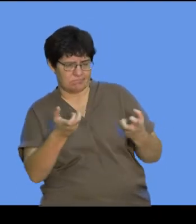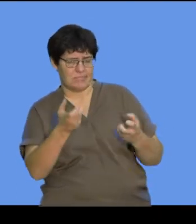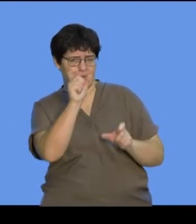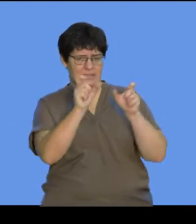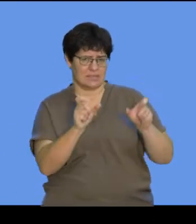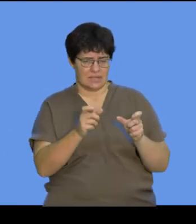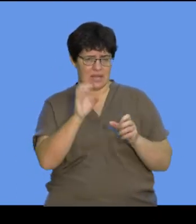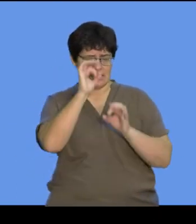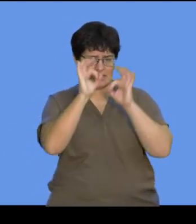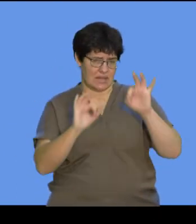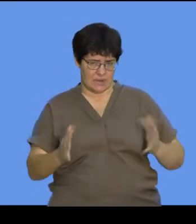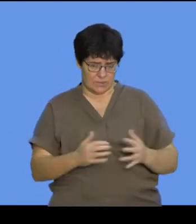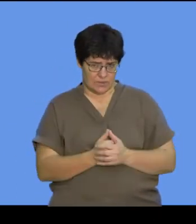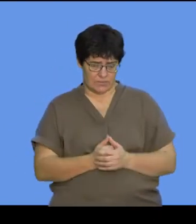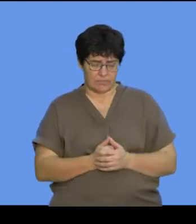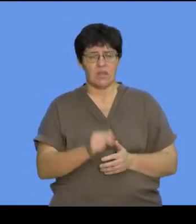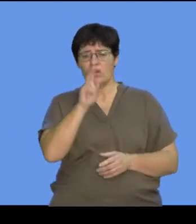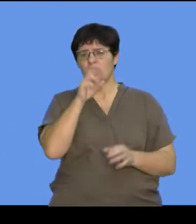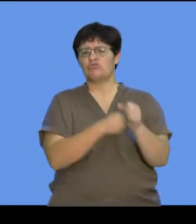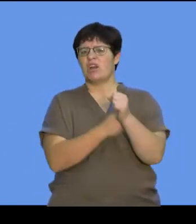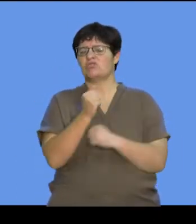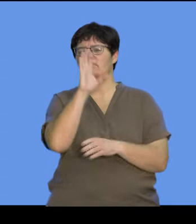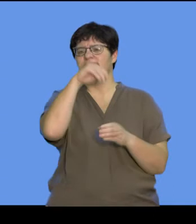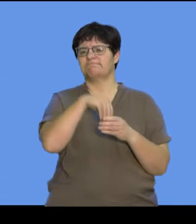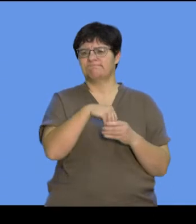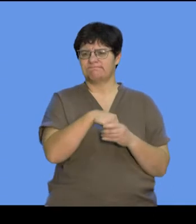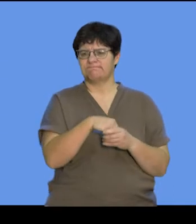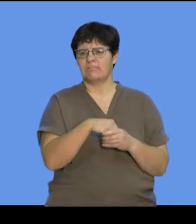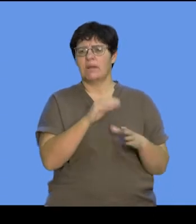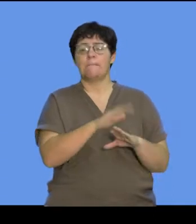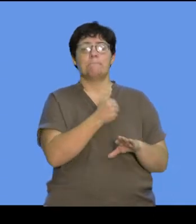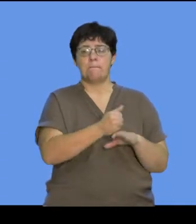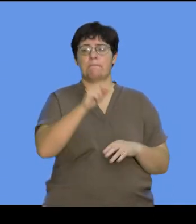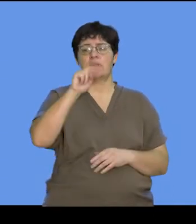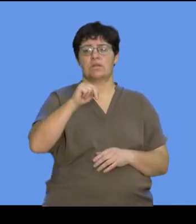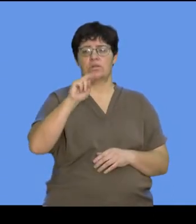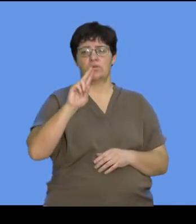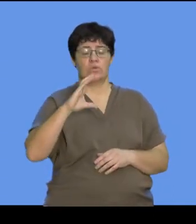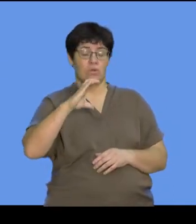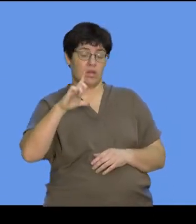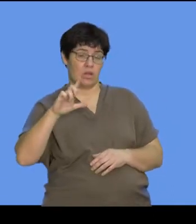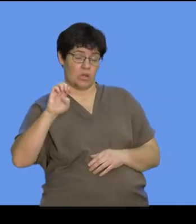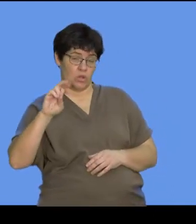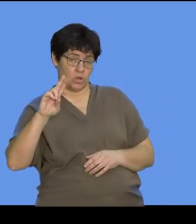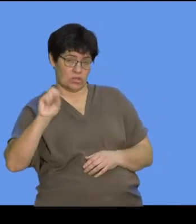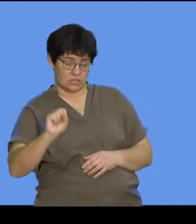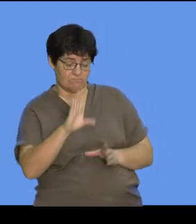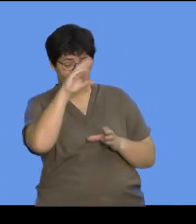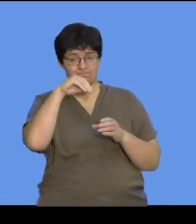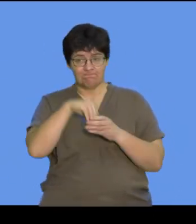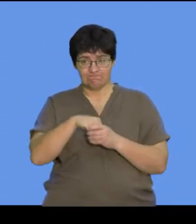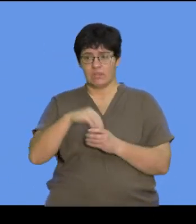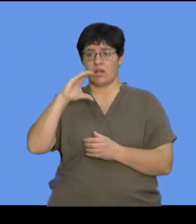So we've looked at the structure of DNA. We said that it contains, it's found in the nucleus, and it forms part of what we know